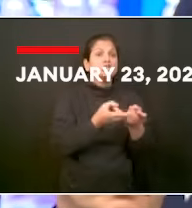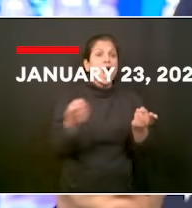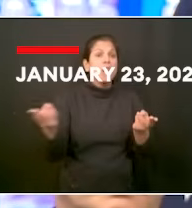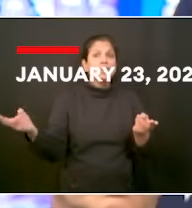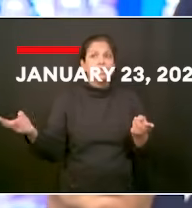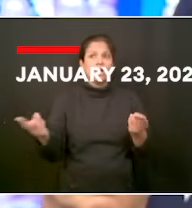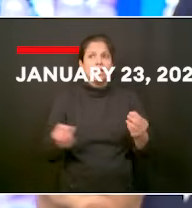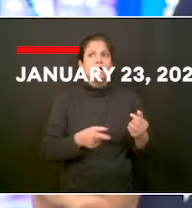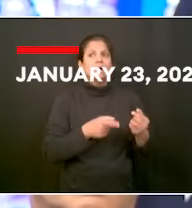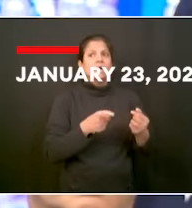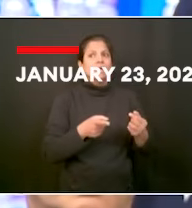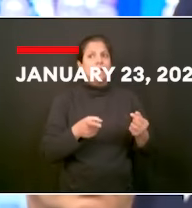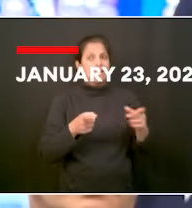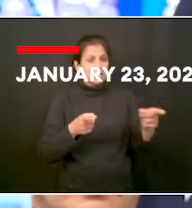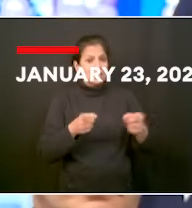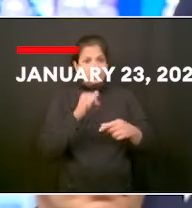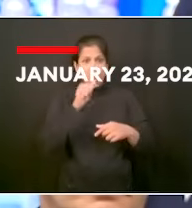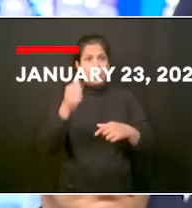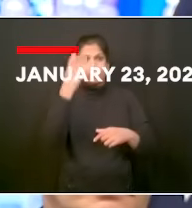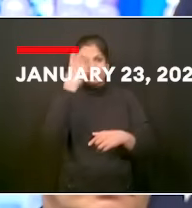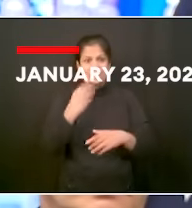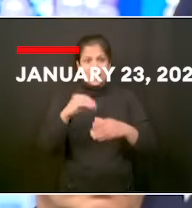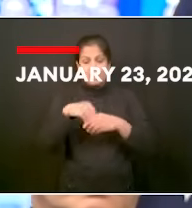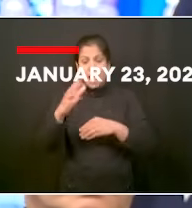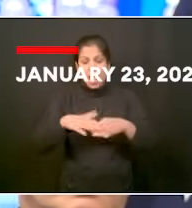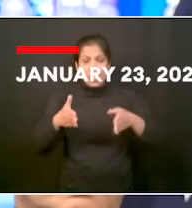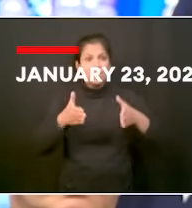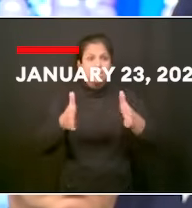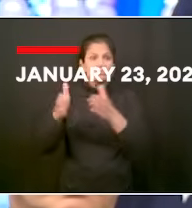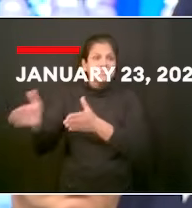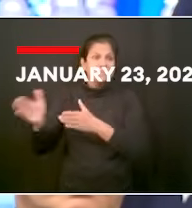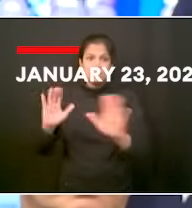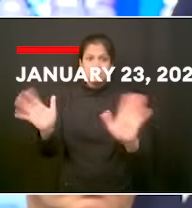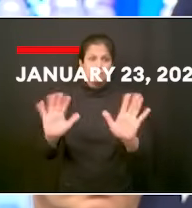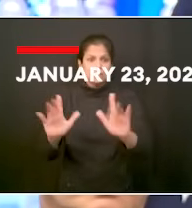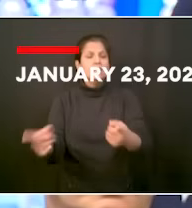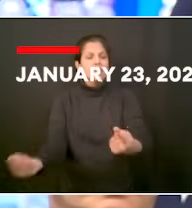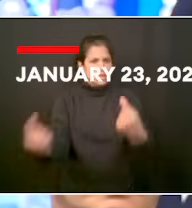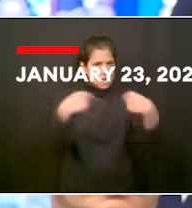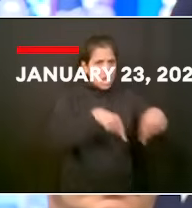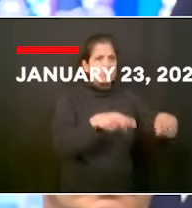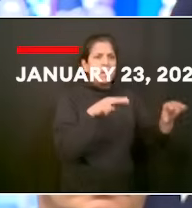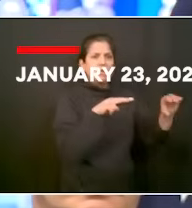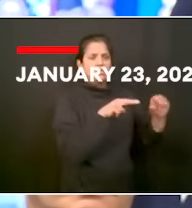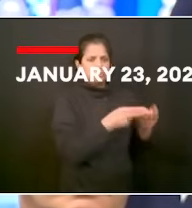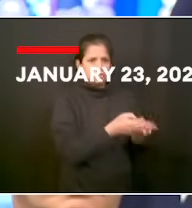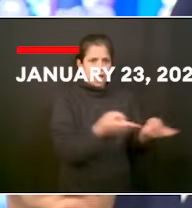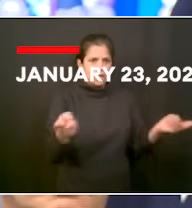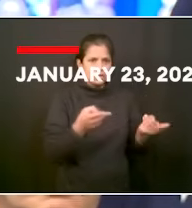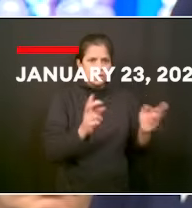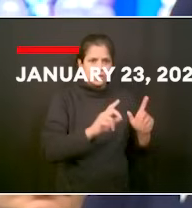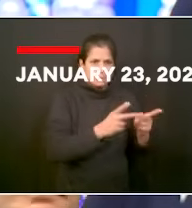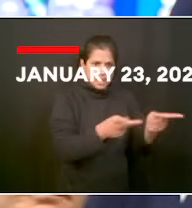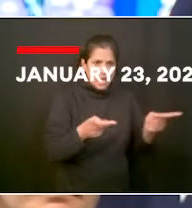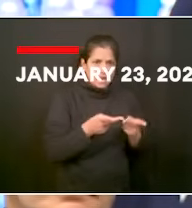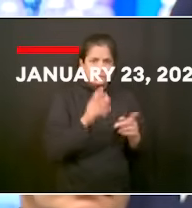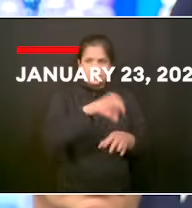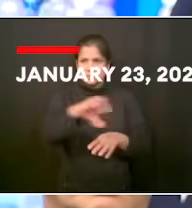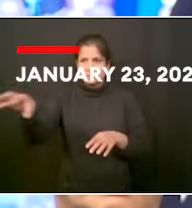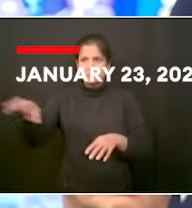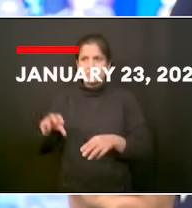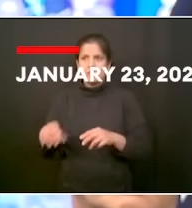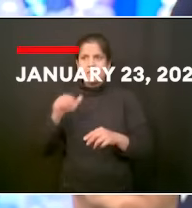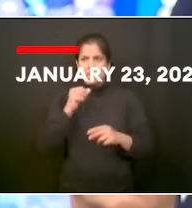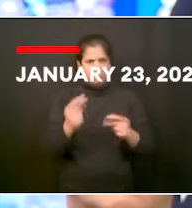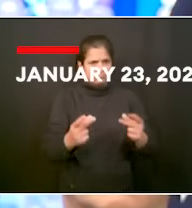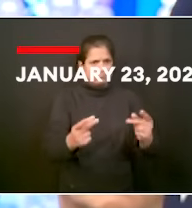cold. DHS is going to be bypassing the intake operation procedures just to ensure that we are getting people into these shelters